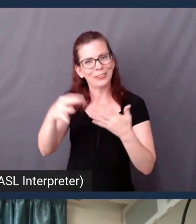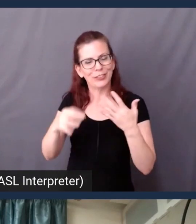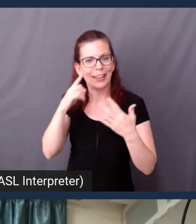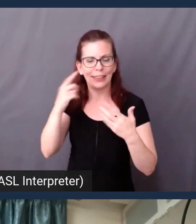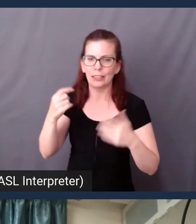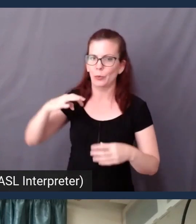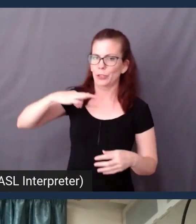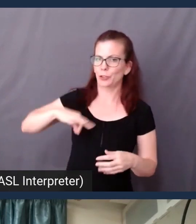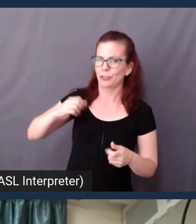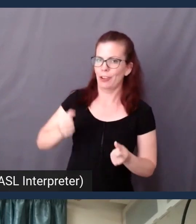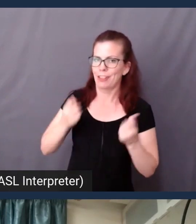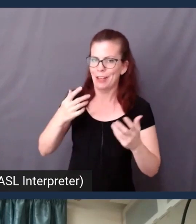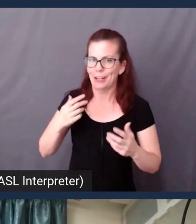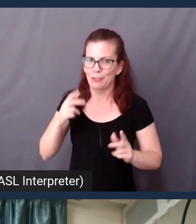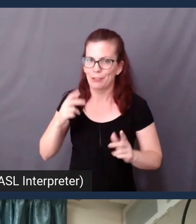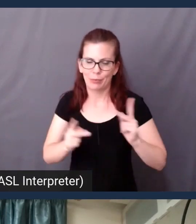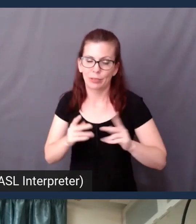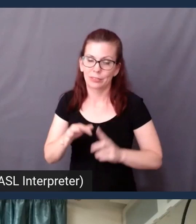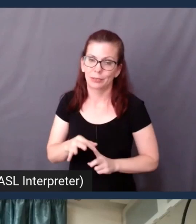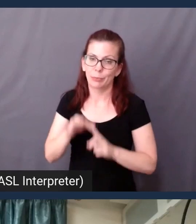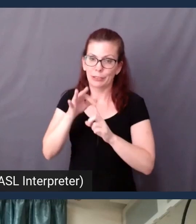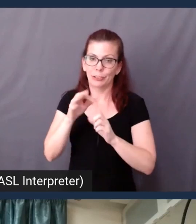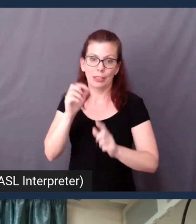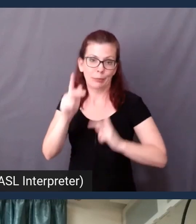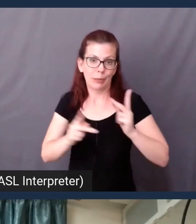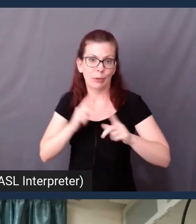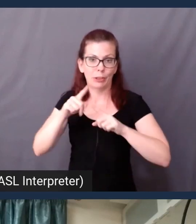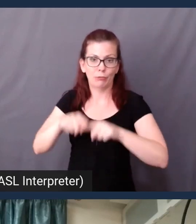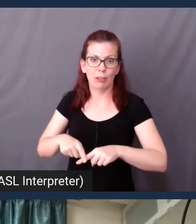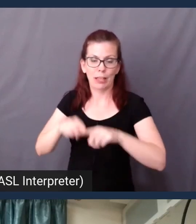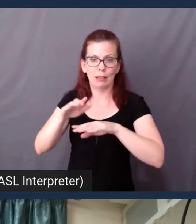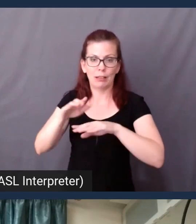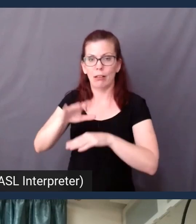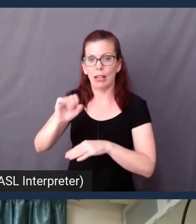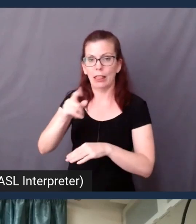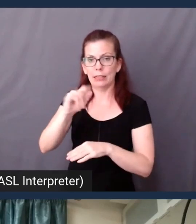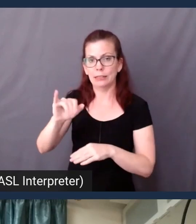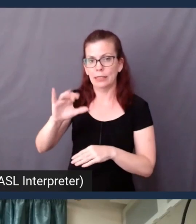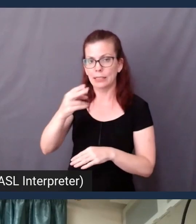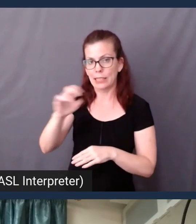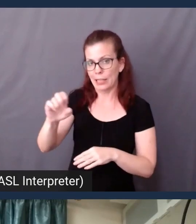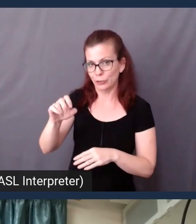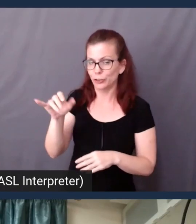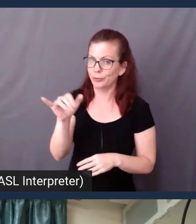for a lot of people, especially for a lot of people who rely on ElastiCache